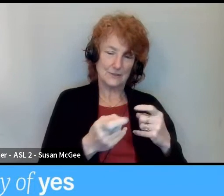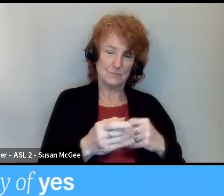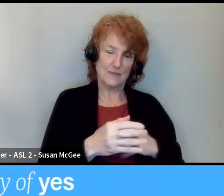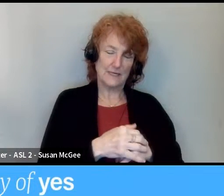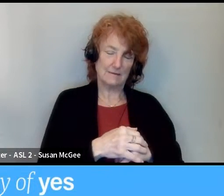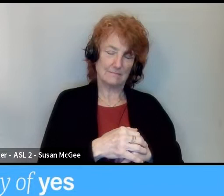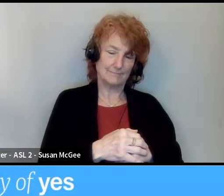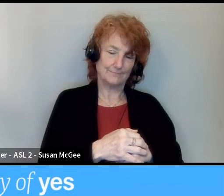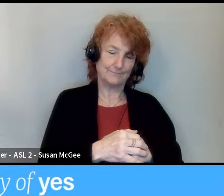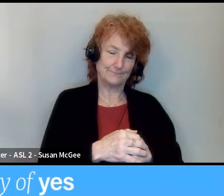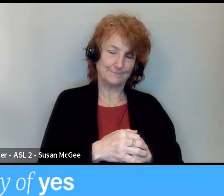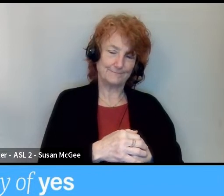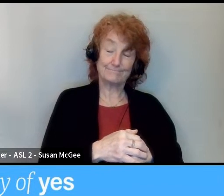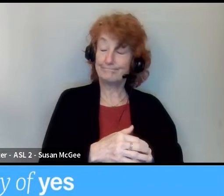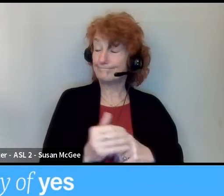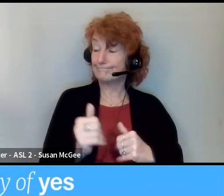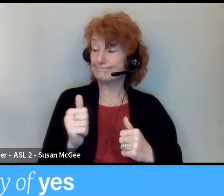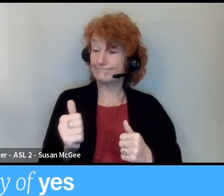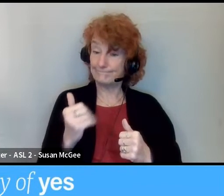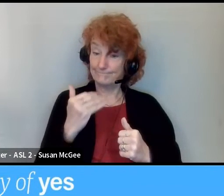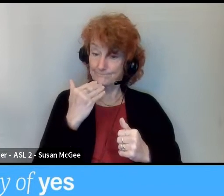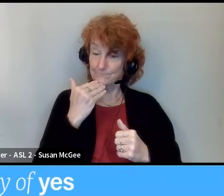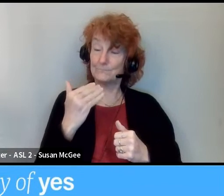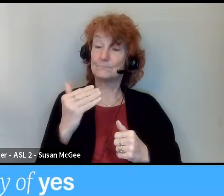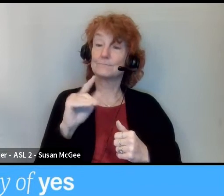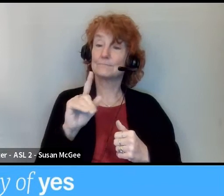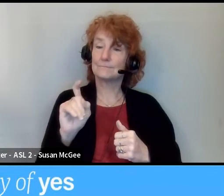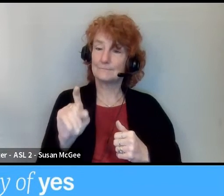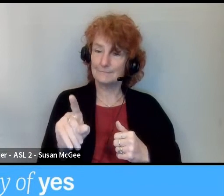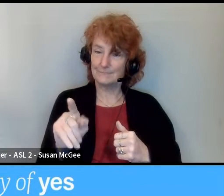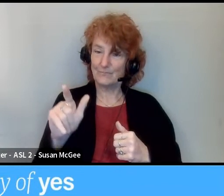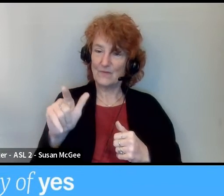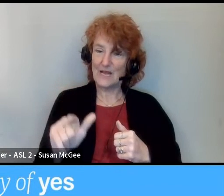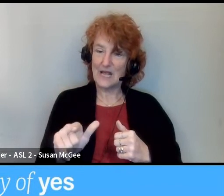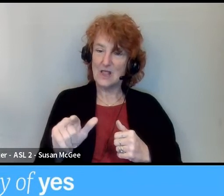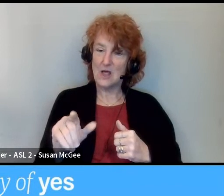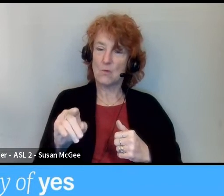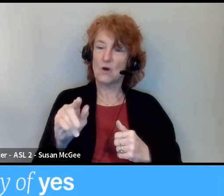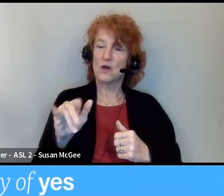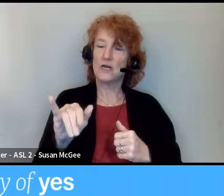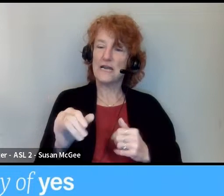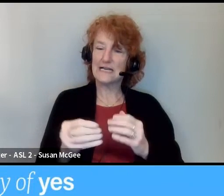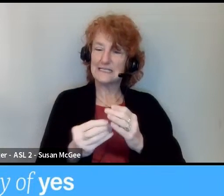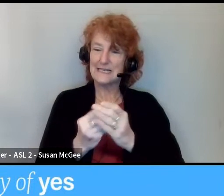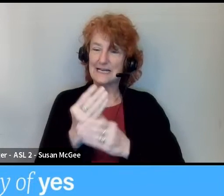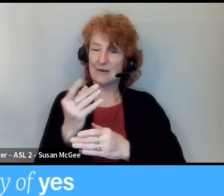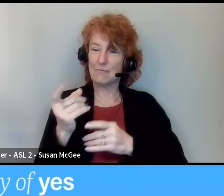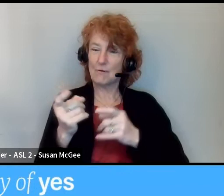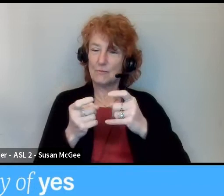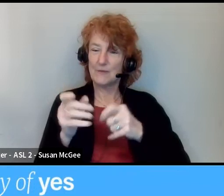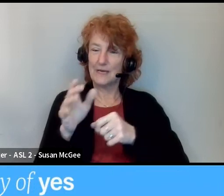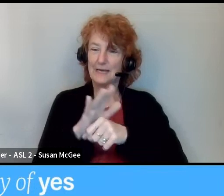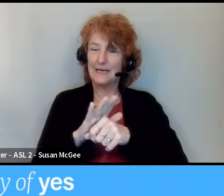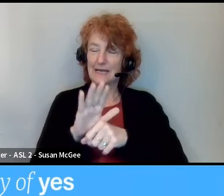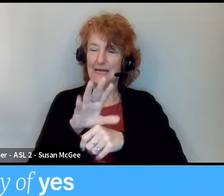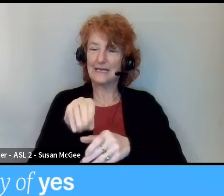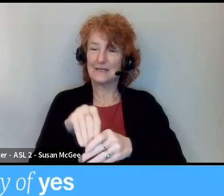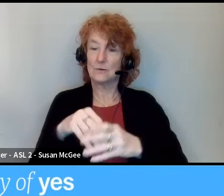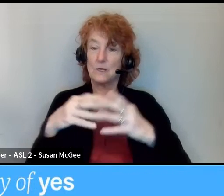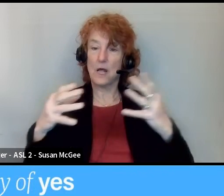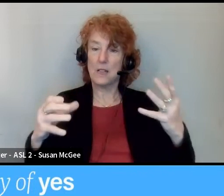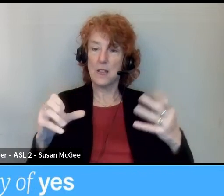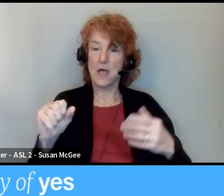Great question. Lower density growth management areas cover large parts of Staten Island and parts